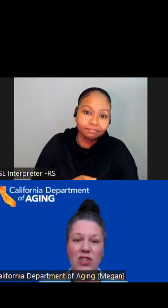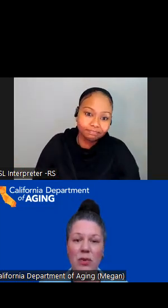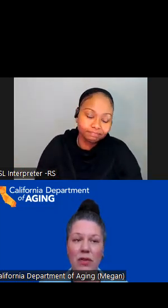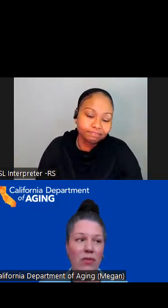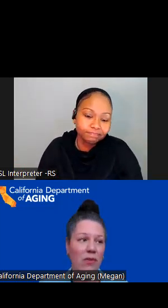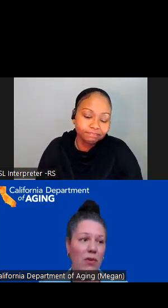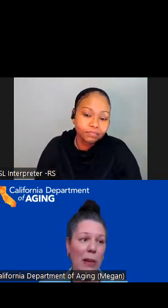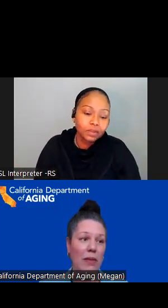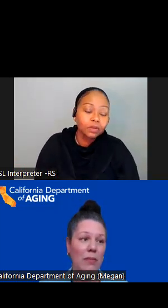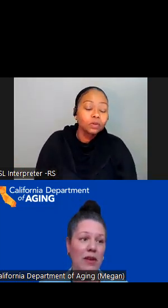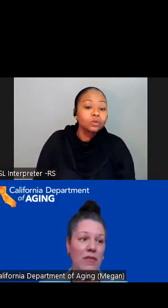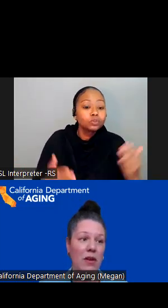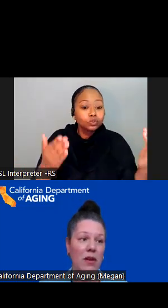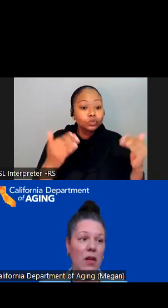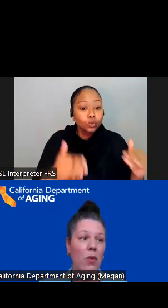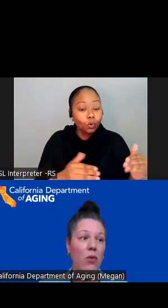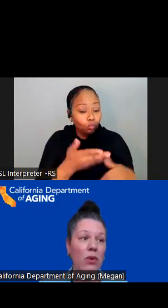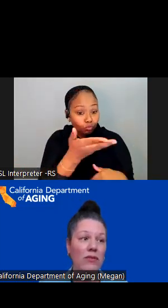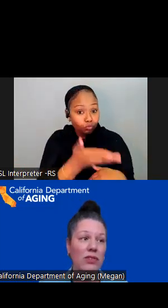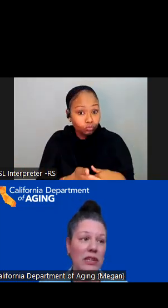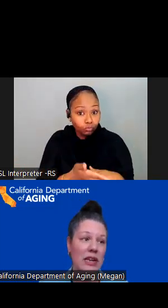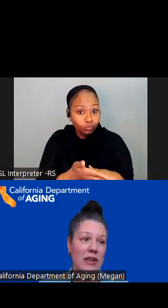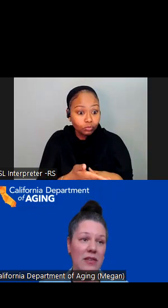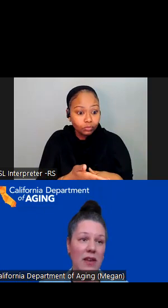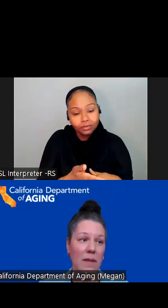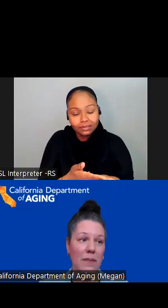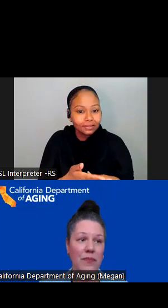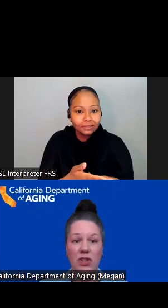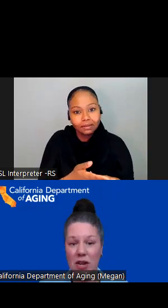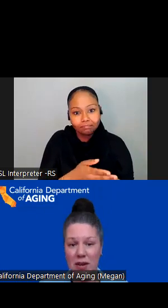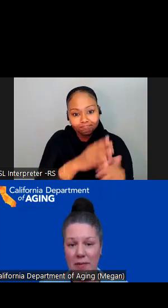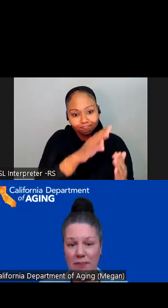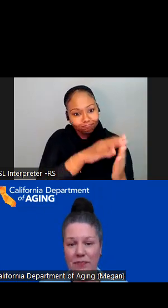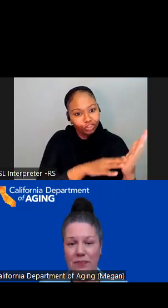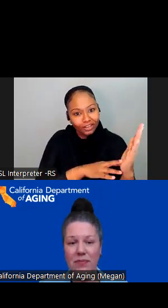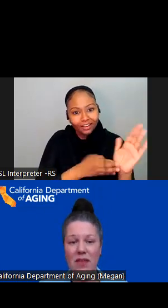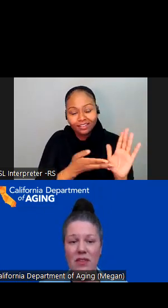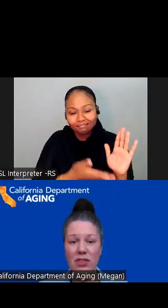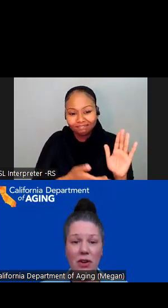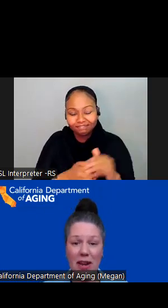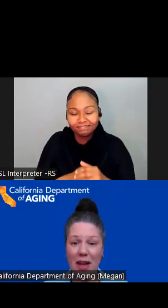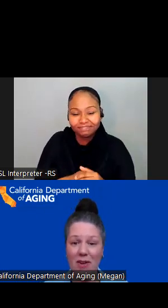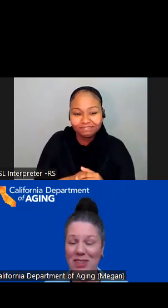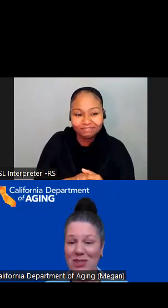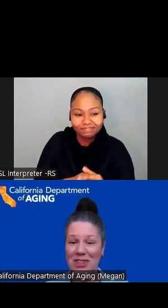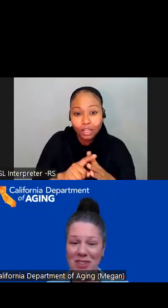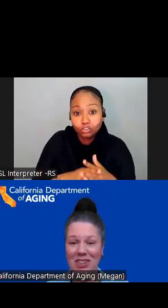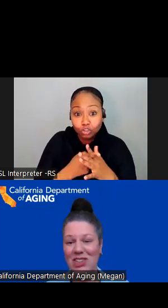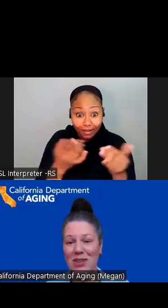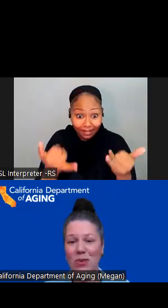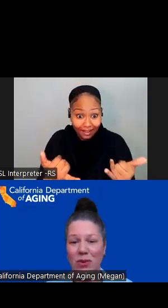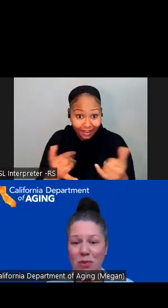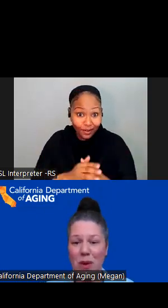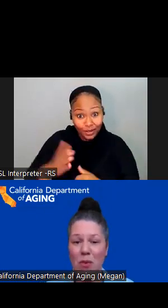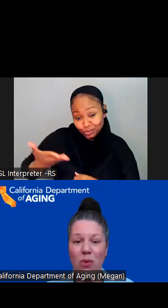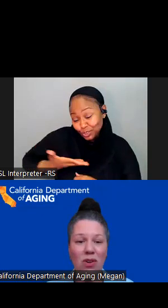And so just going through a little bit of the rollout for today's agenda. So starting now,